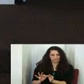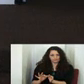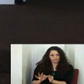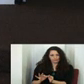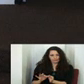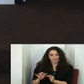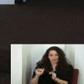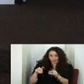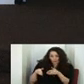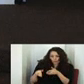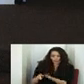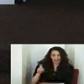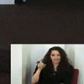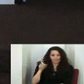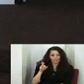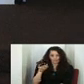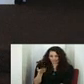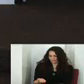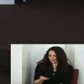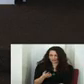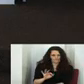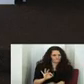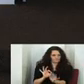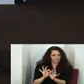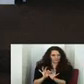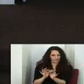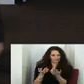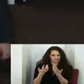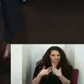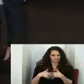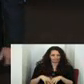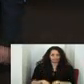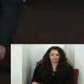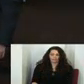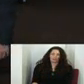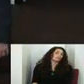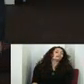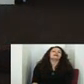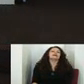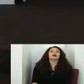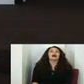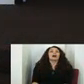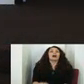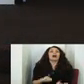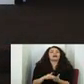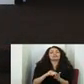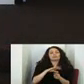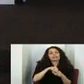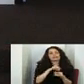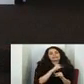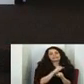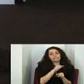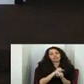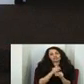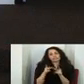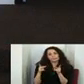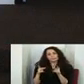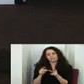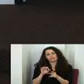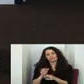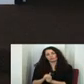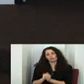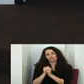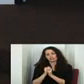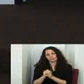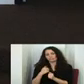to be. And so often in our institutions and in our places of worship, we just plow through the